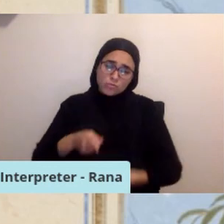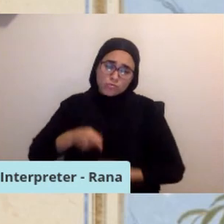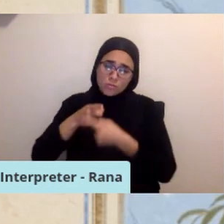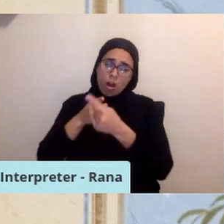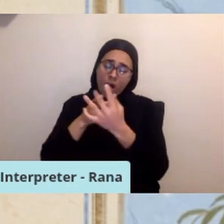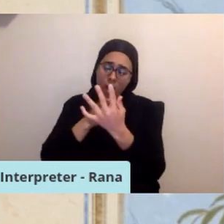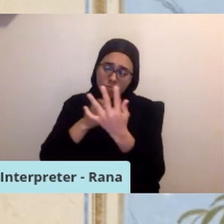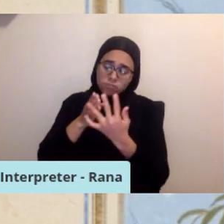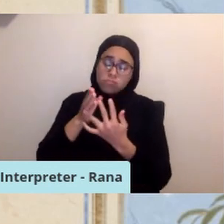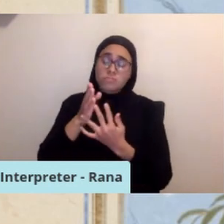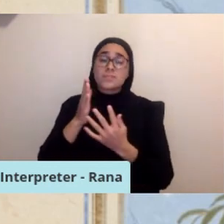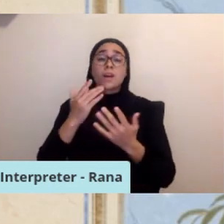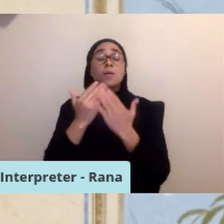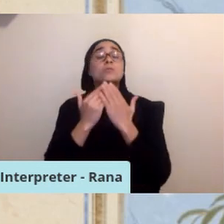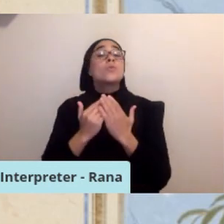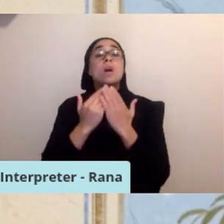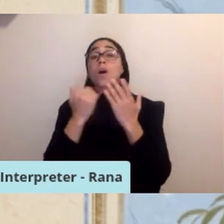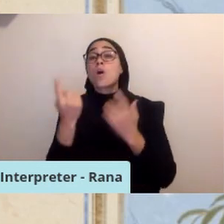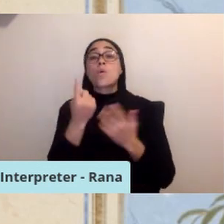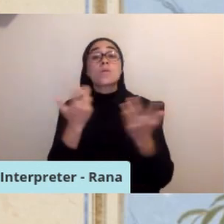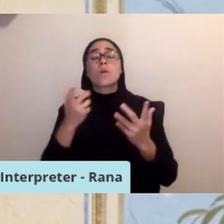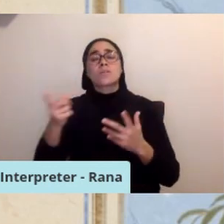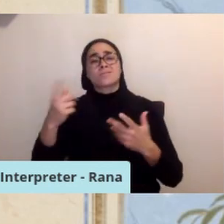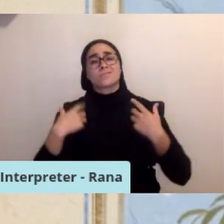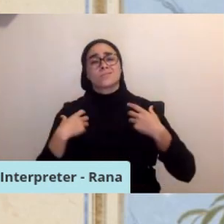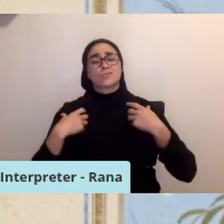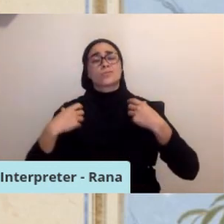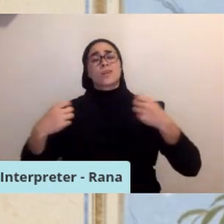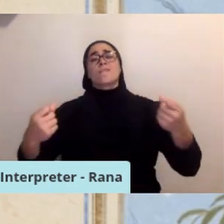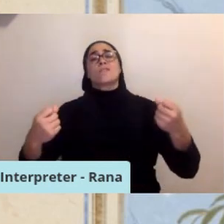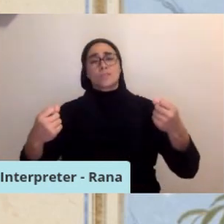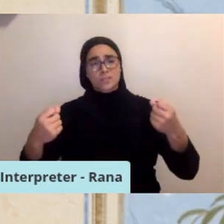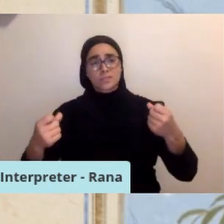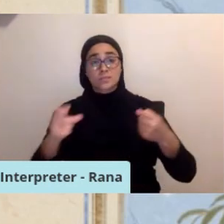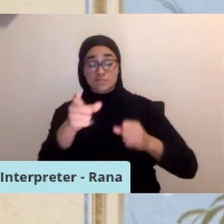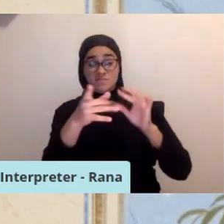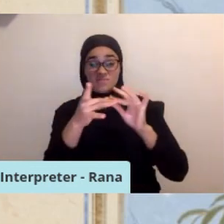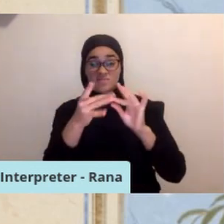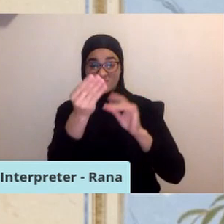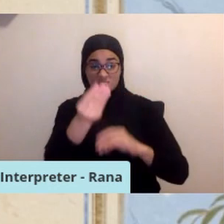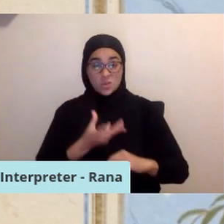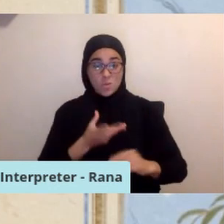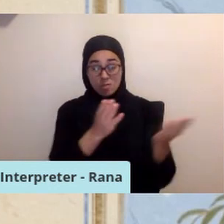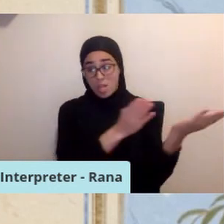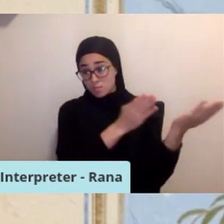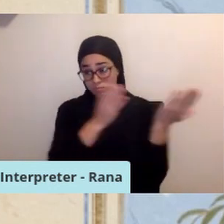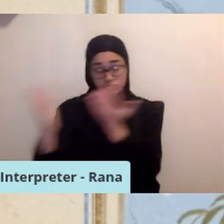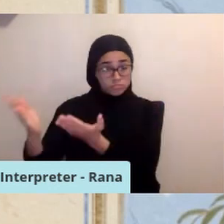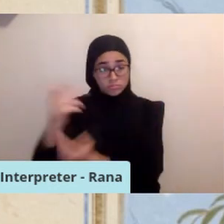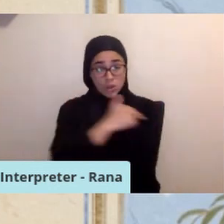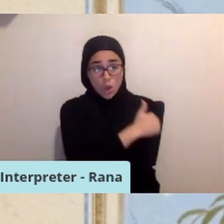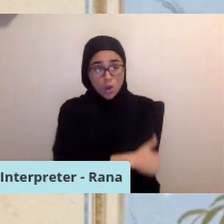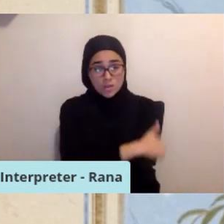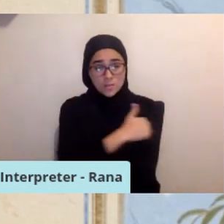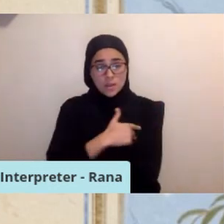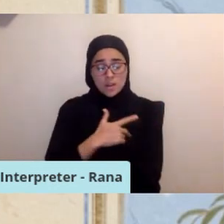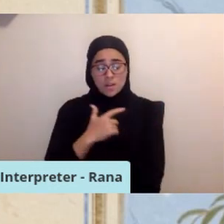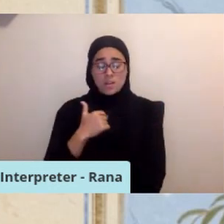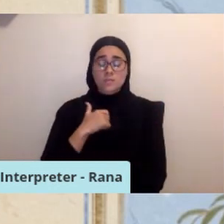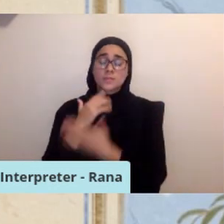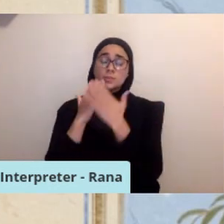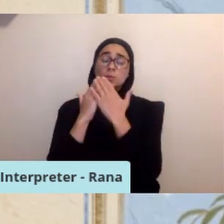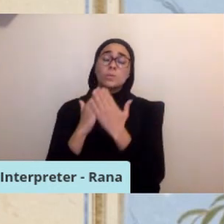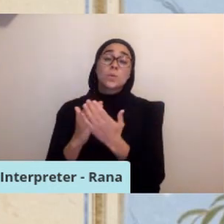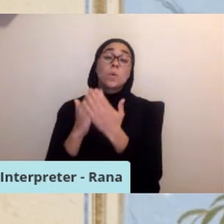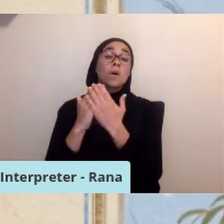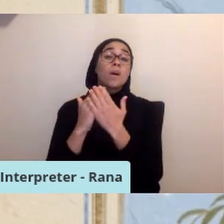healing. And when you told me that he had been taken to the emergency room, my prayer was